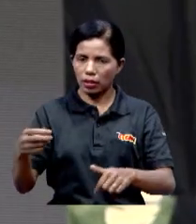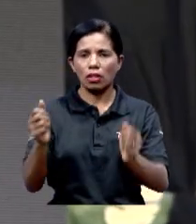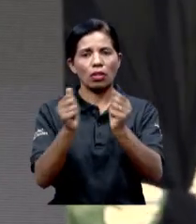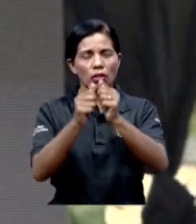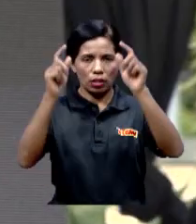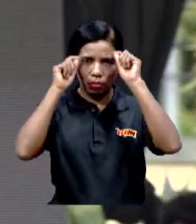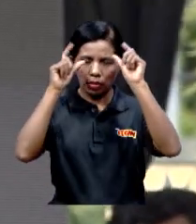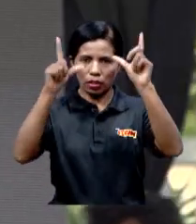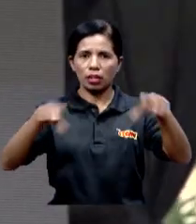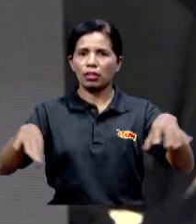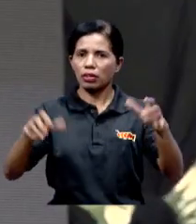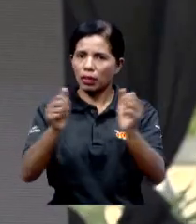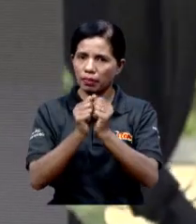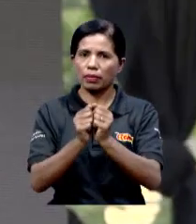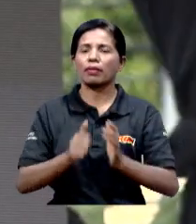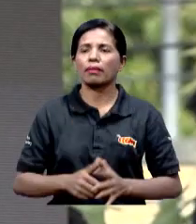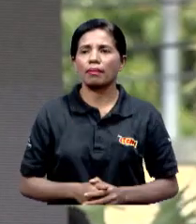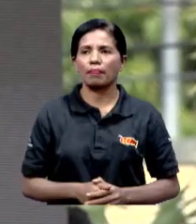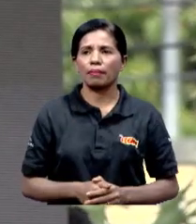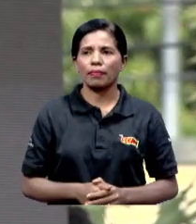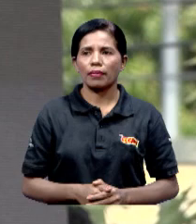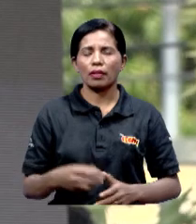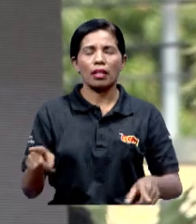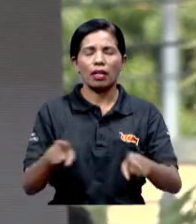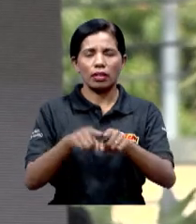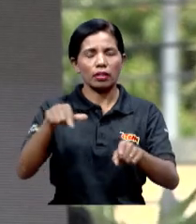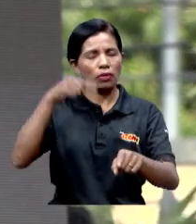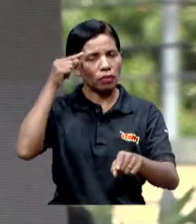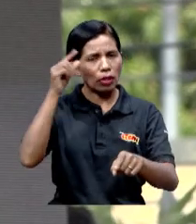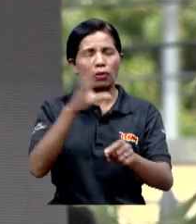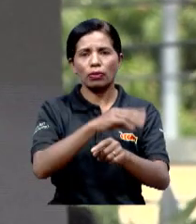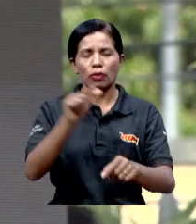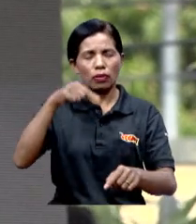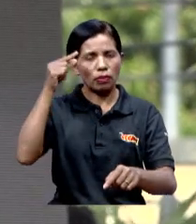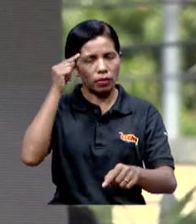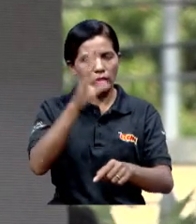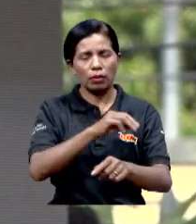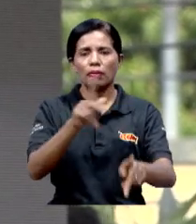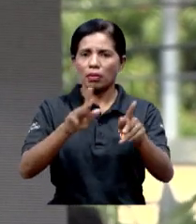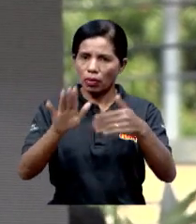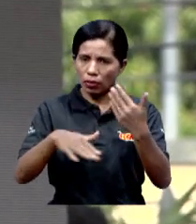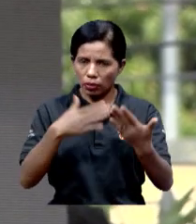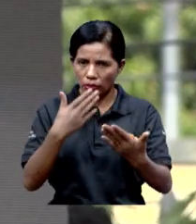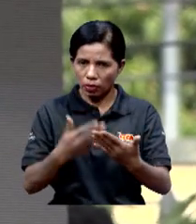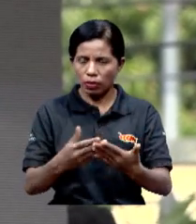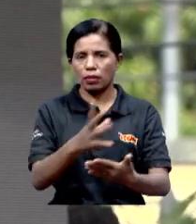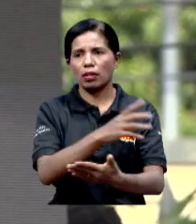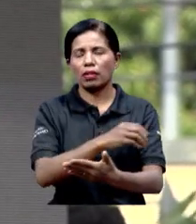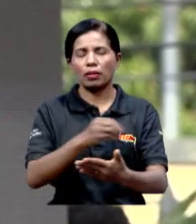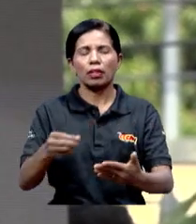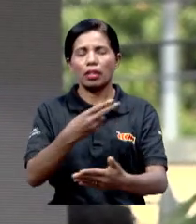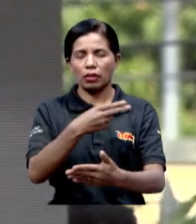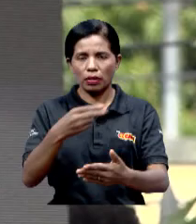Timor-Leste. Not just government to government, but also the people, Indonesia and the people